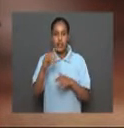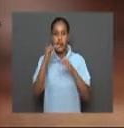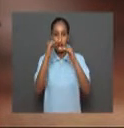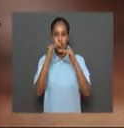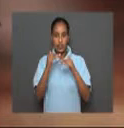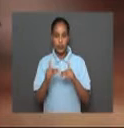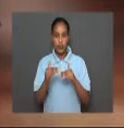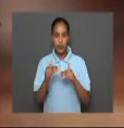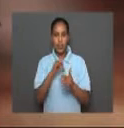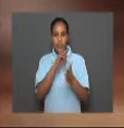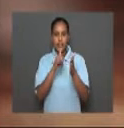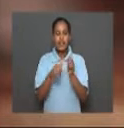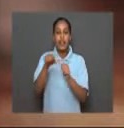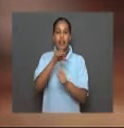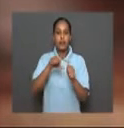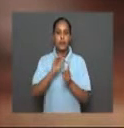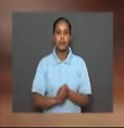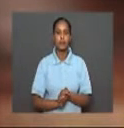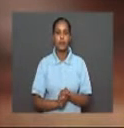arrangement of its atoms.